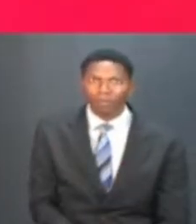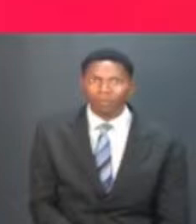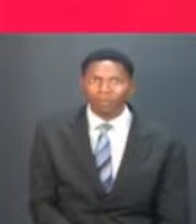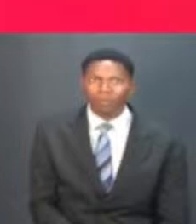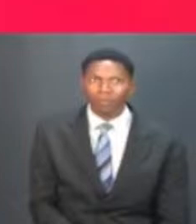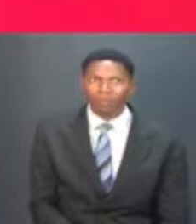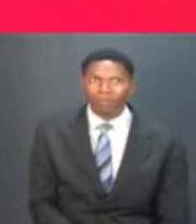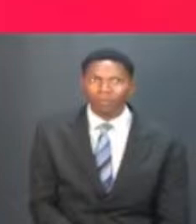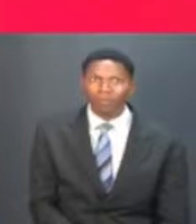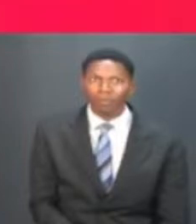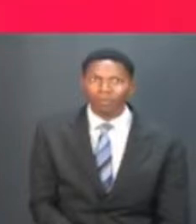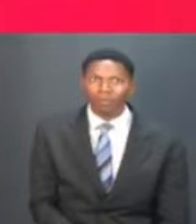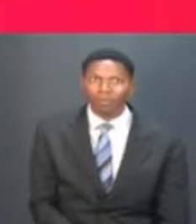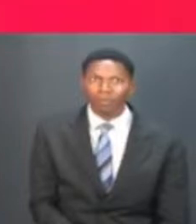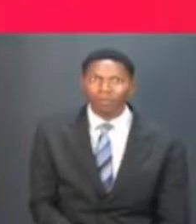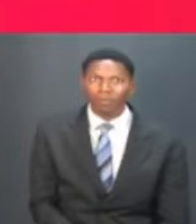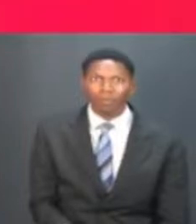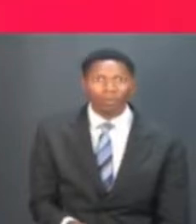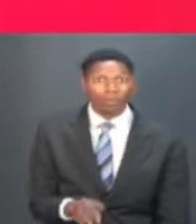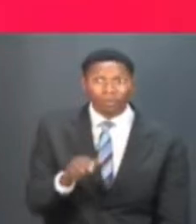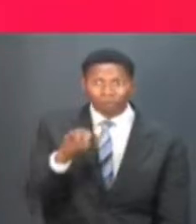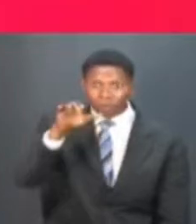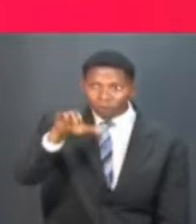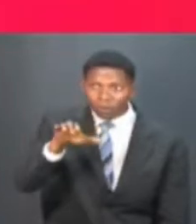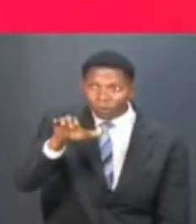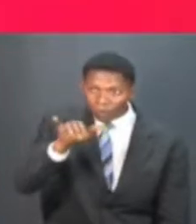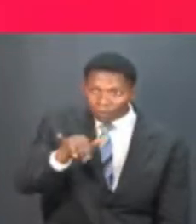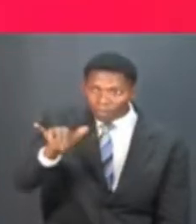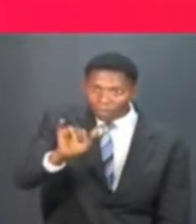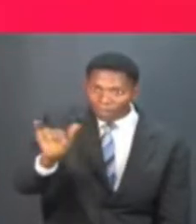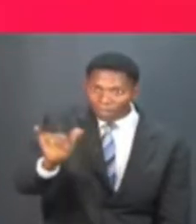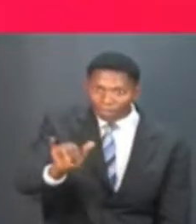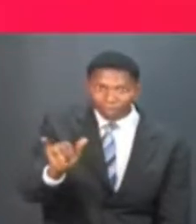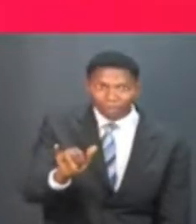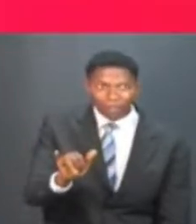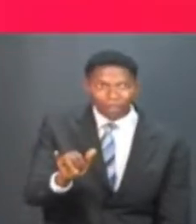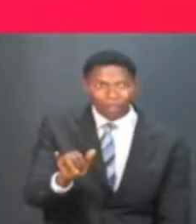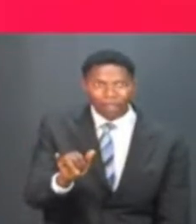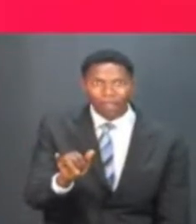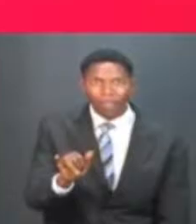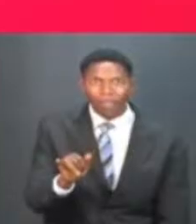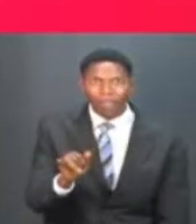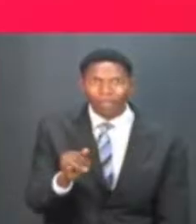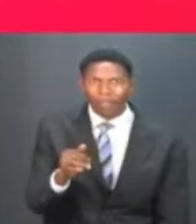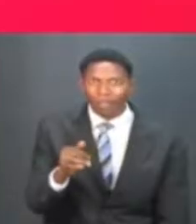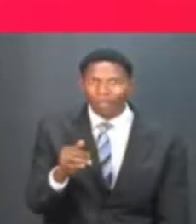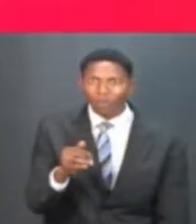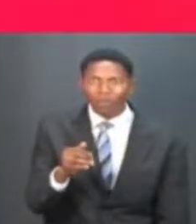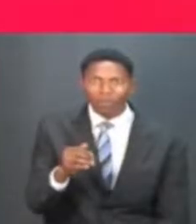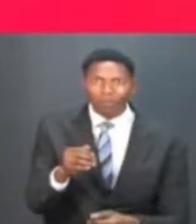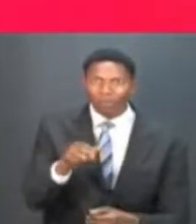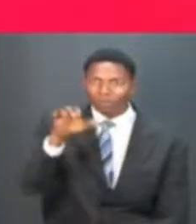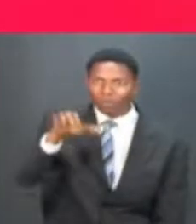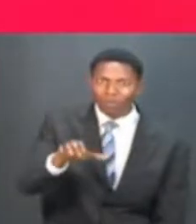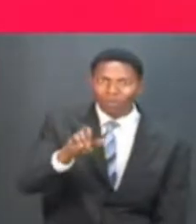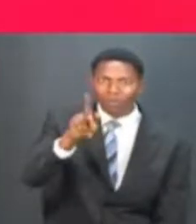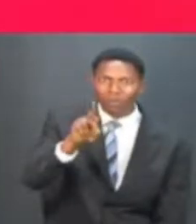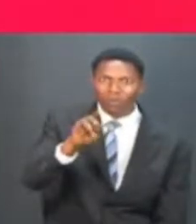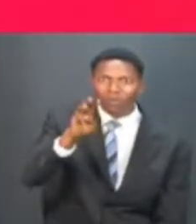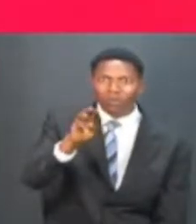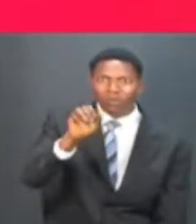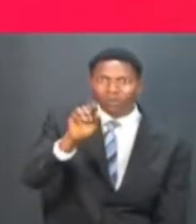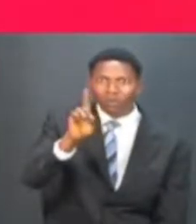your constituency is still the same. It's quite so. The good people of Kwadaso. Yes, it's not